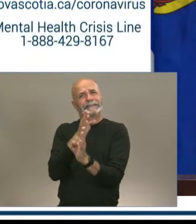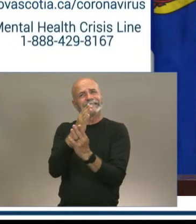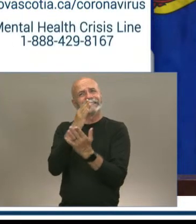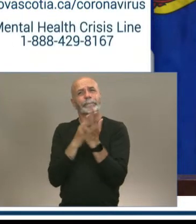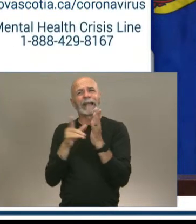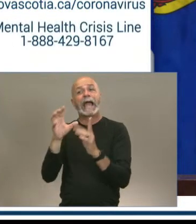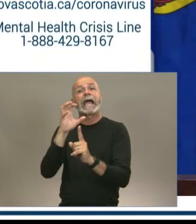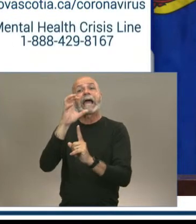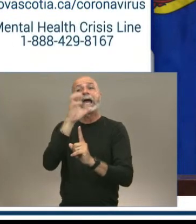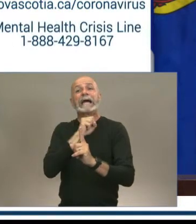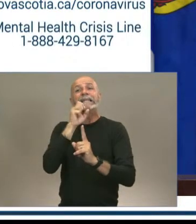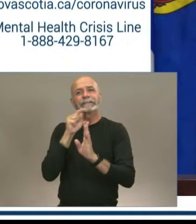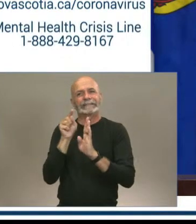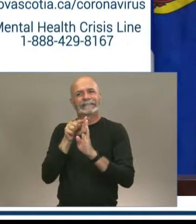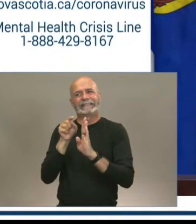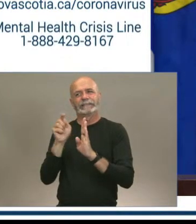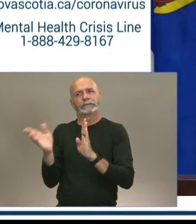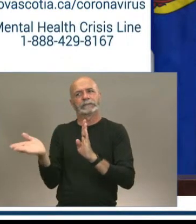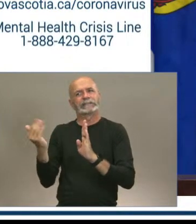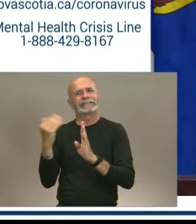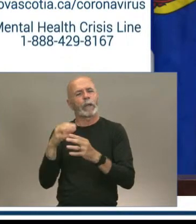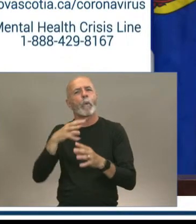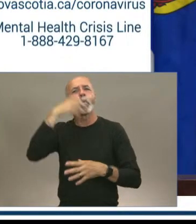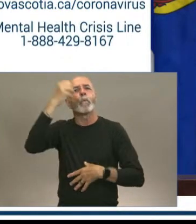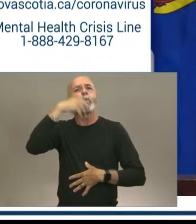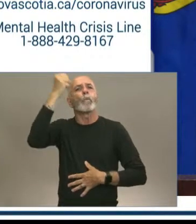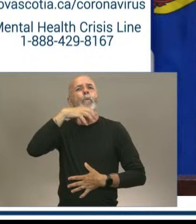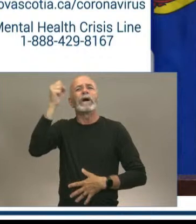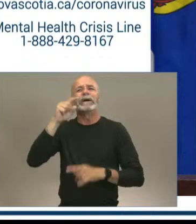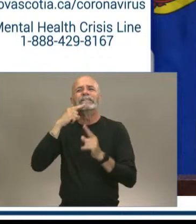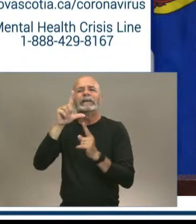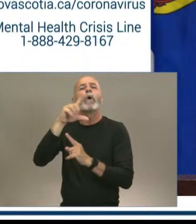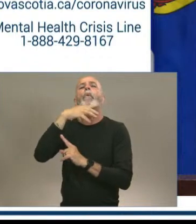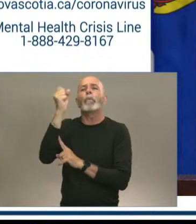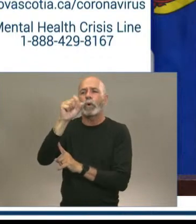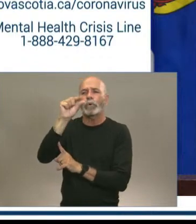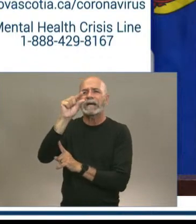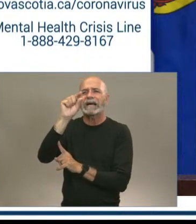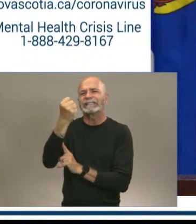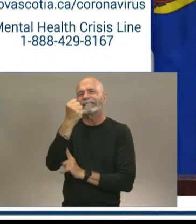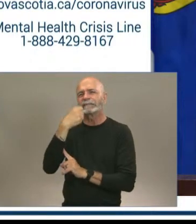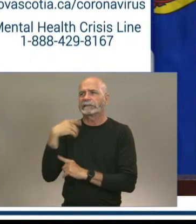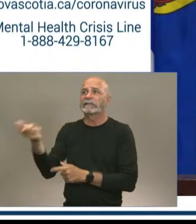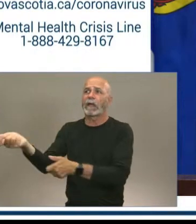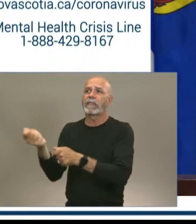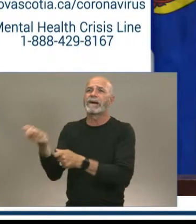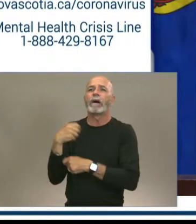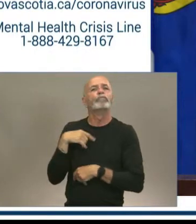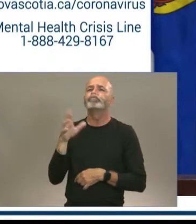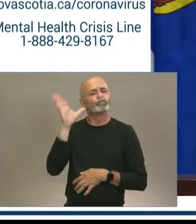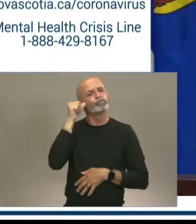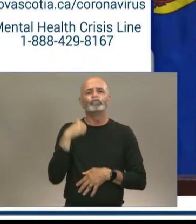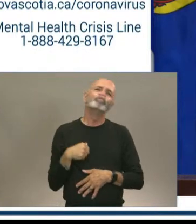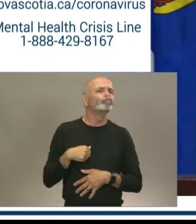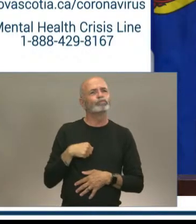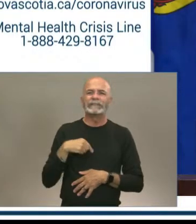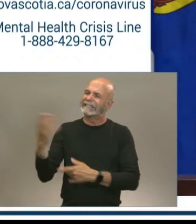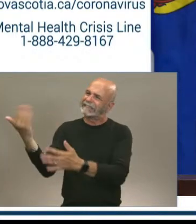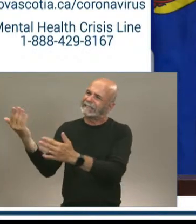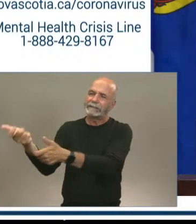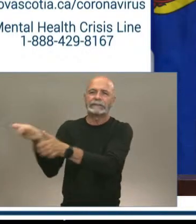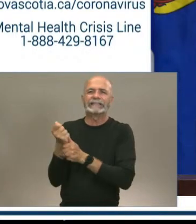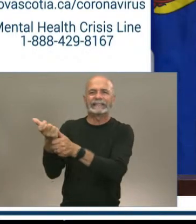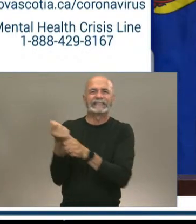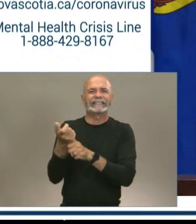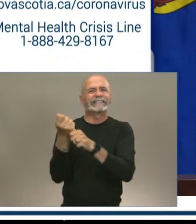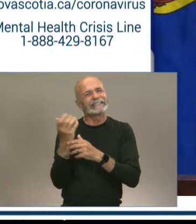we need to see more of you, people especially in their 20s, who still need to get their first shot. So continue to look for all